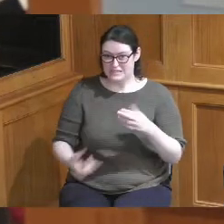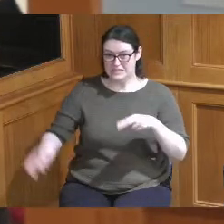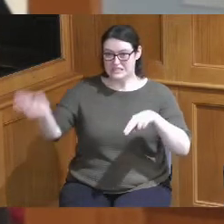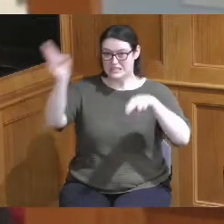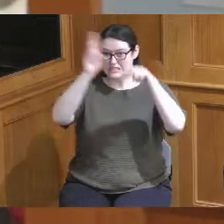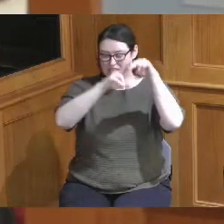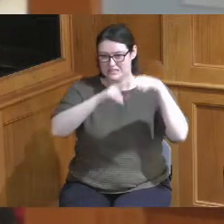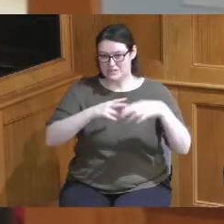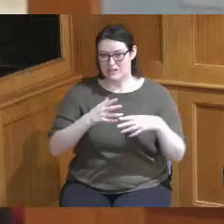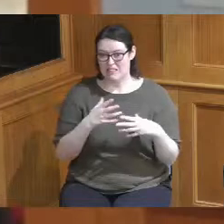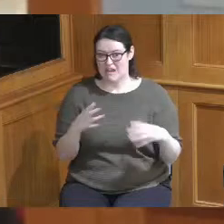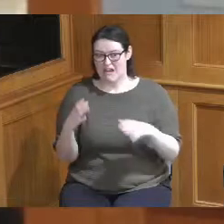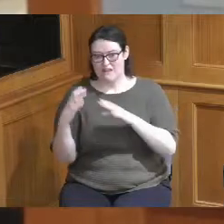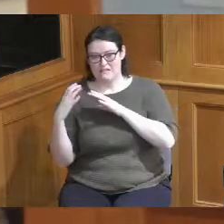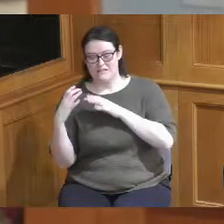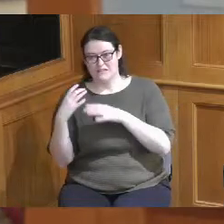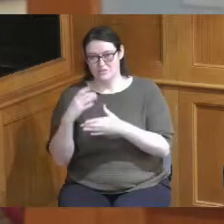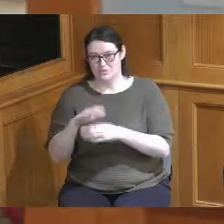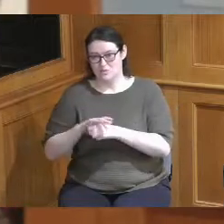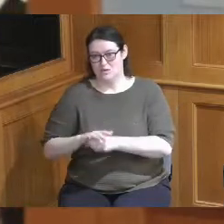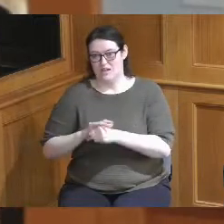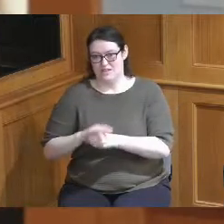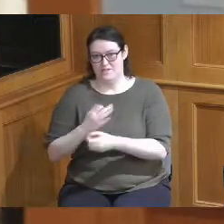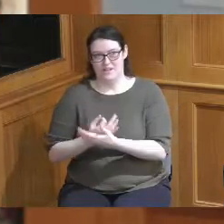unprecedented financial burden on homeowners.